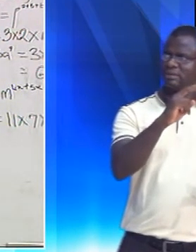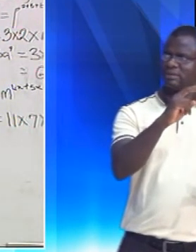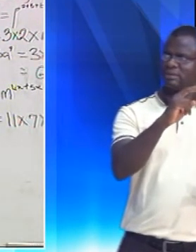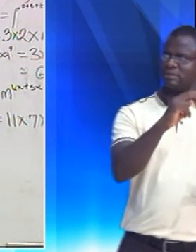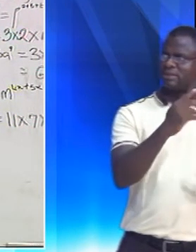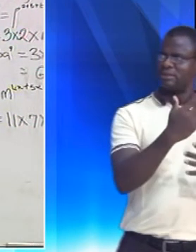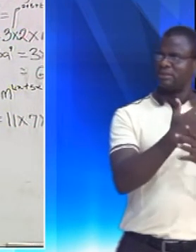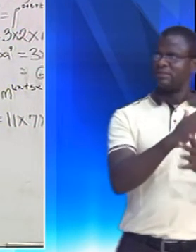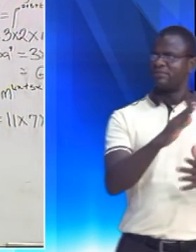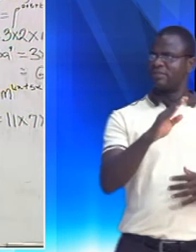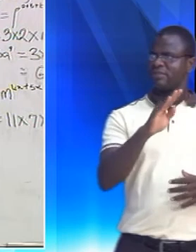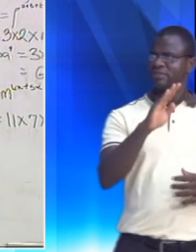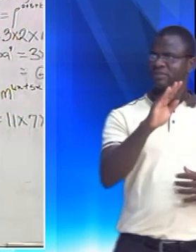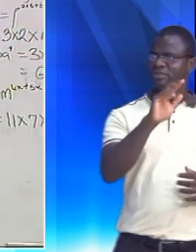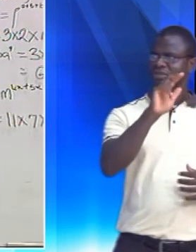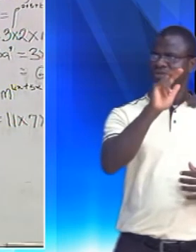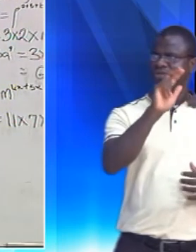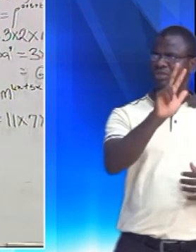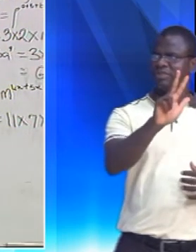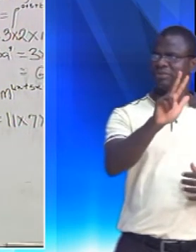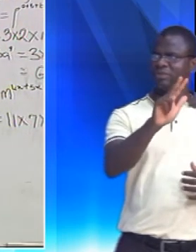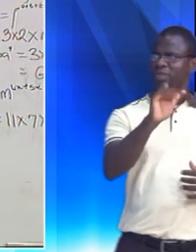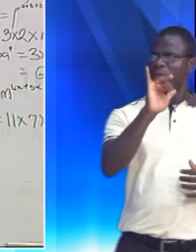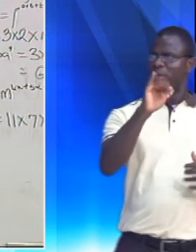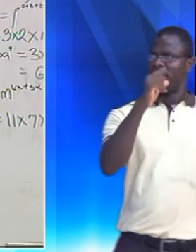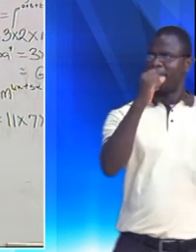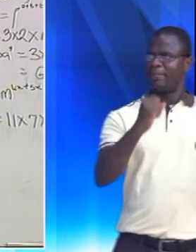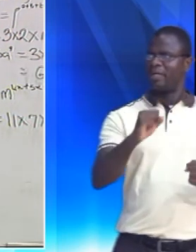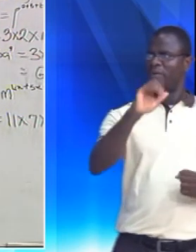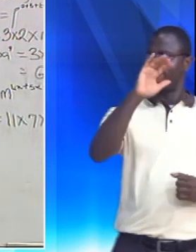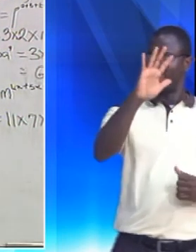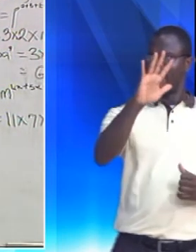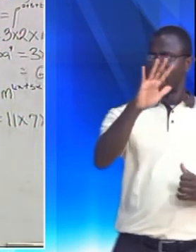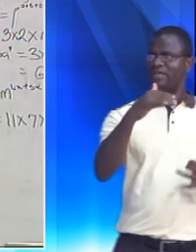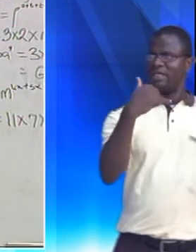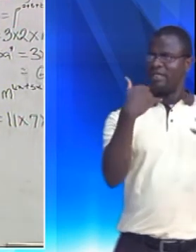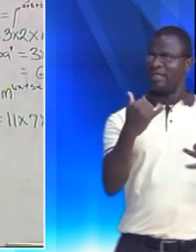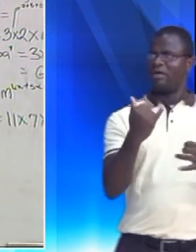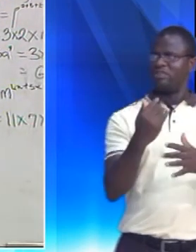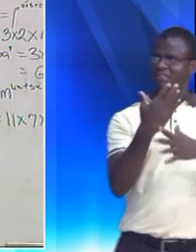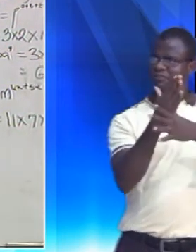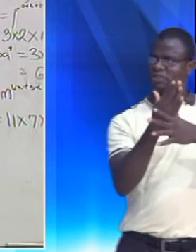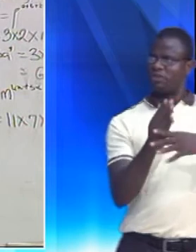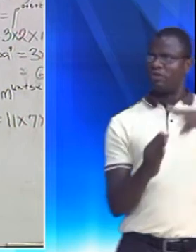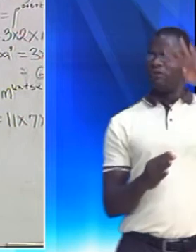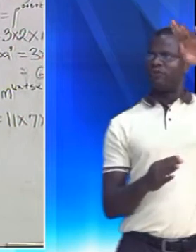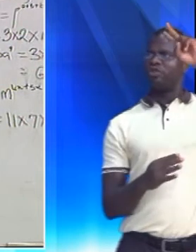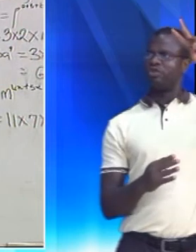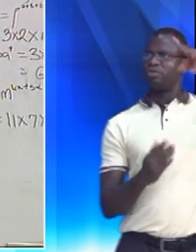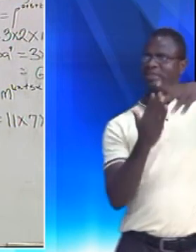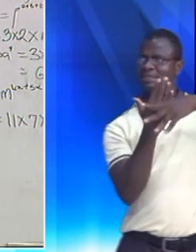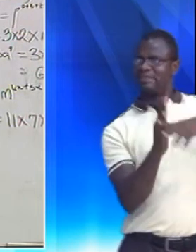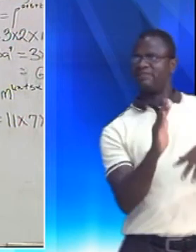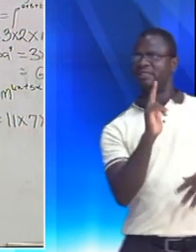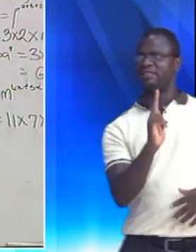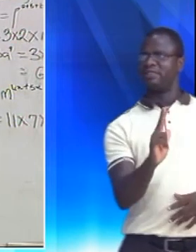what? 5. Now, viewers at home, you can lay your finger on your